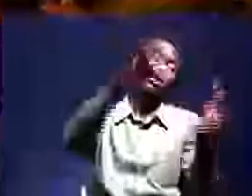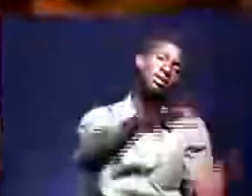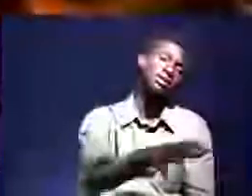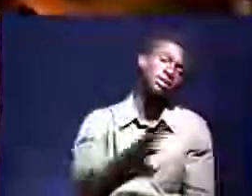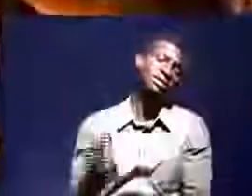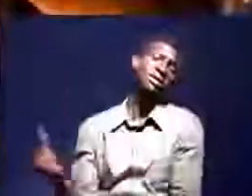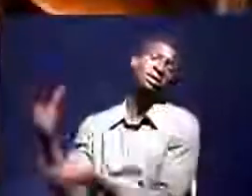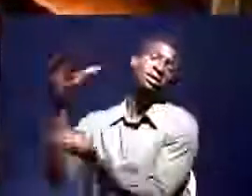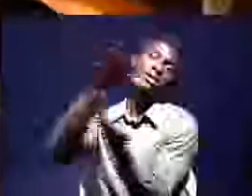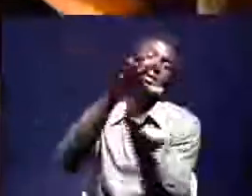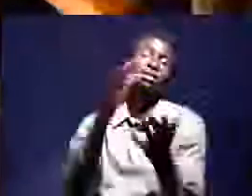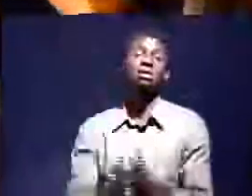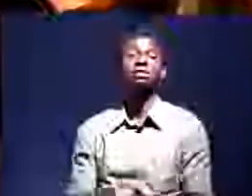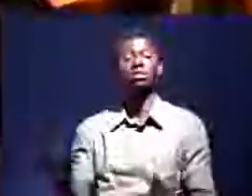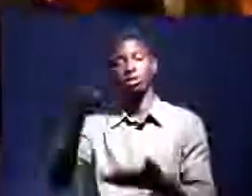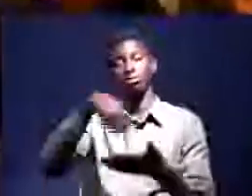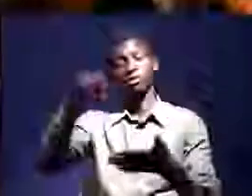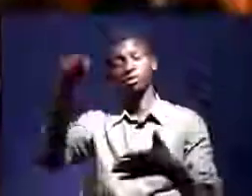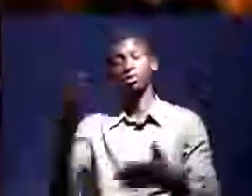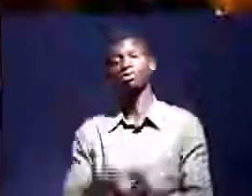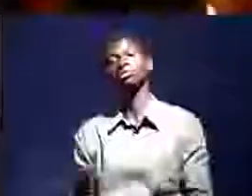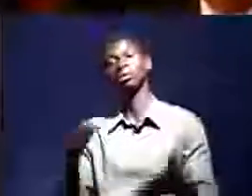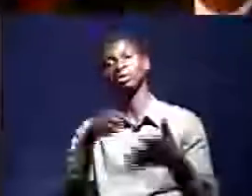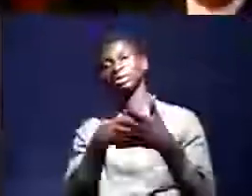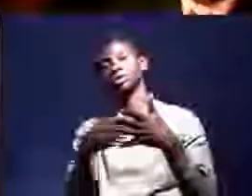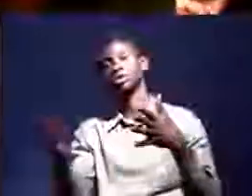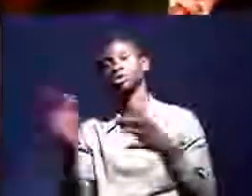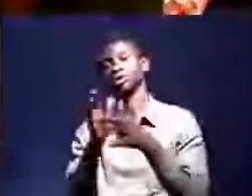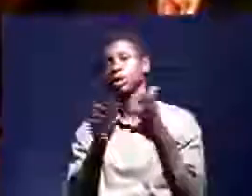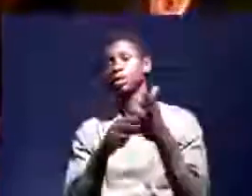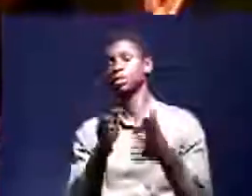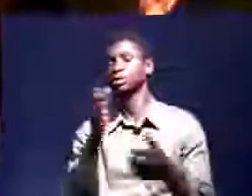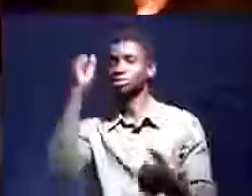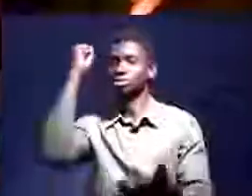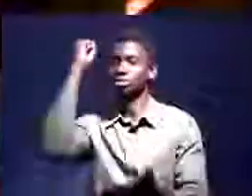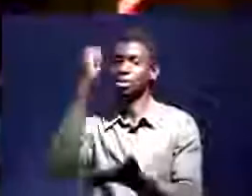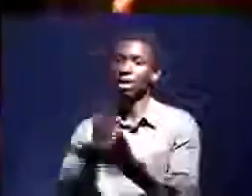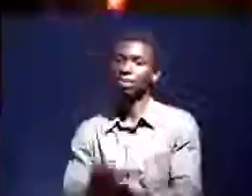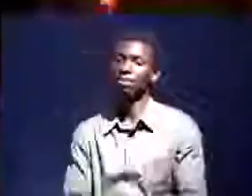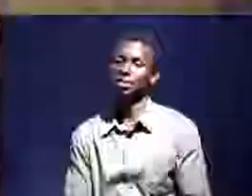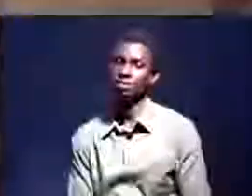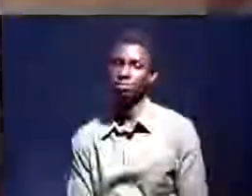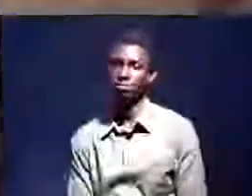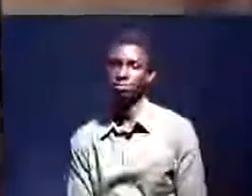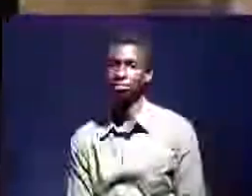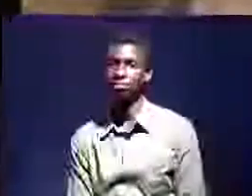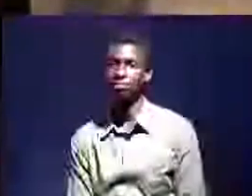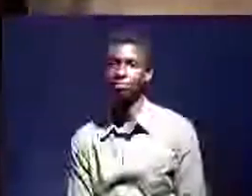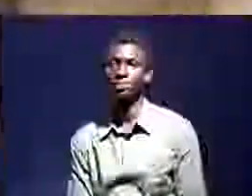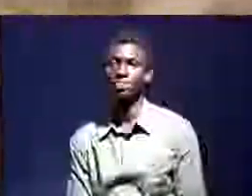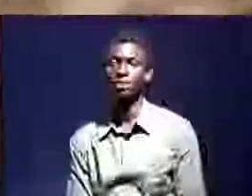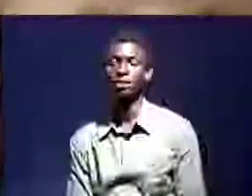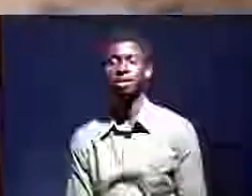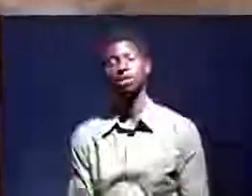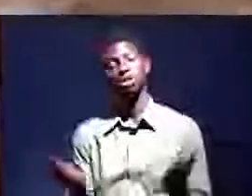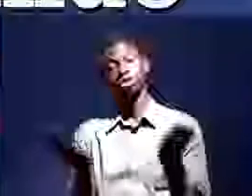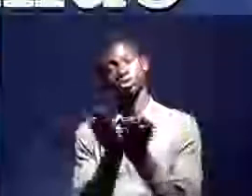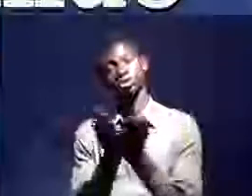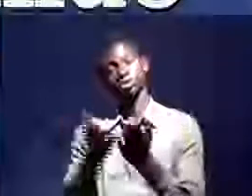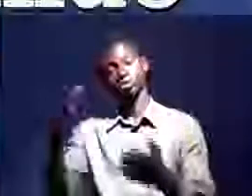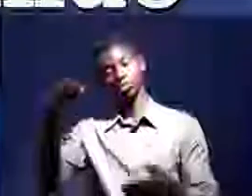In Jesus' name, amen. My topic tonight